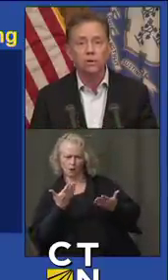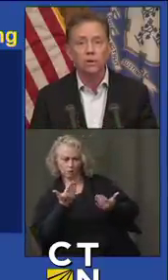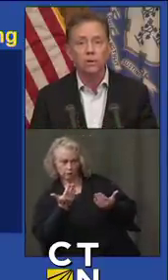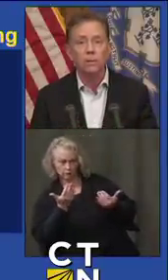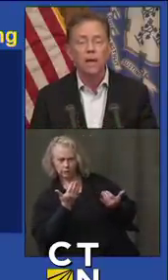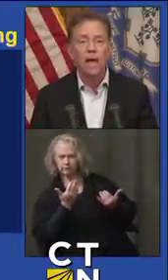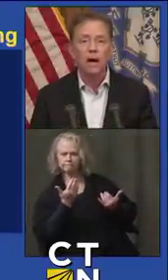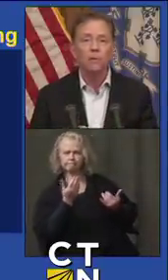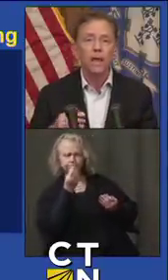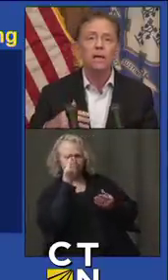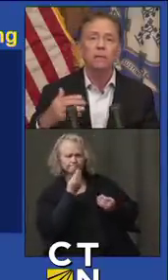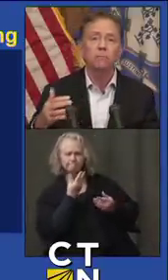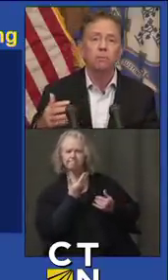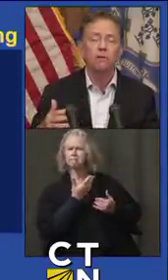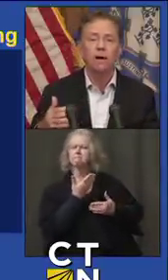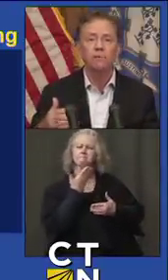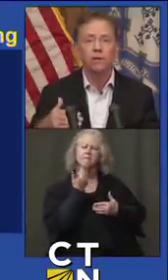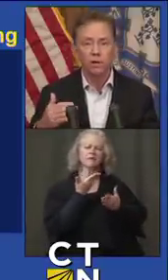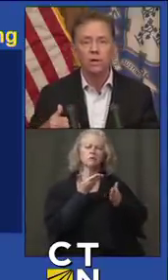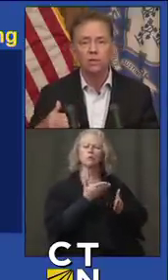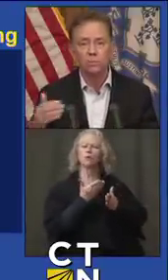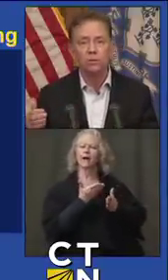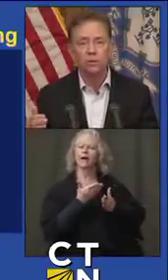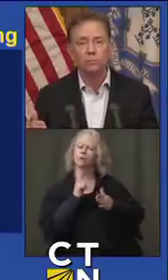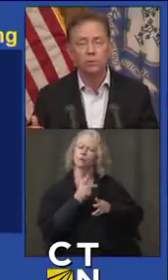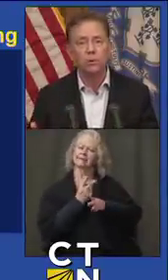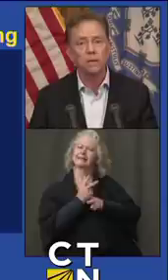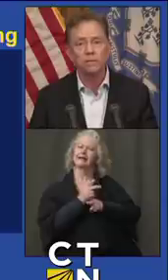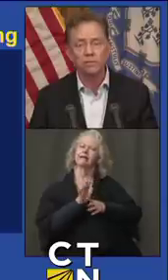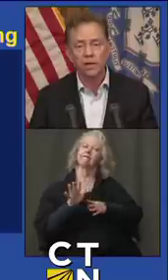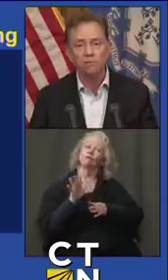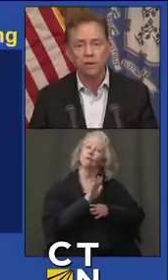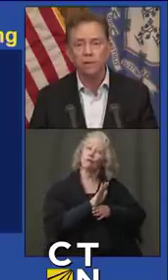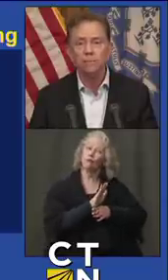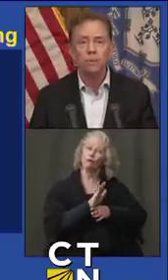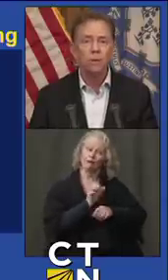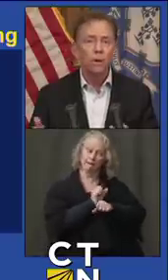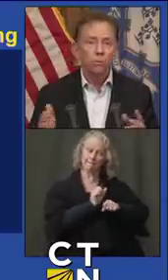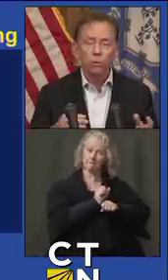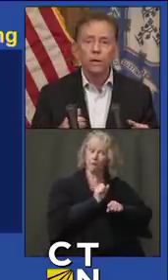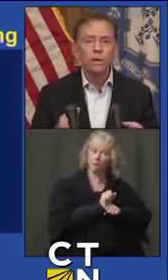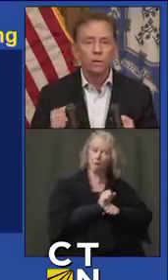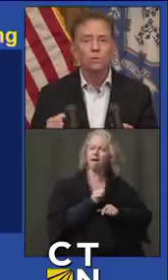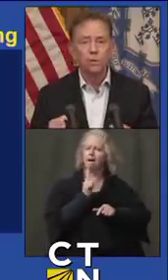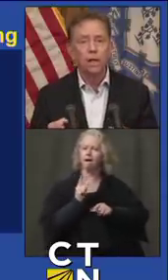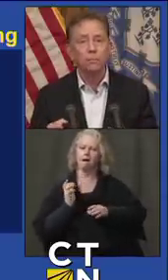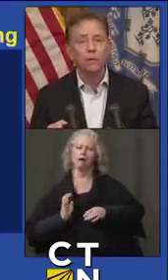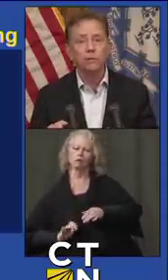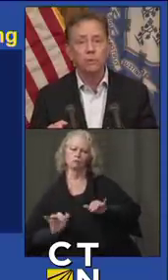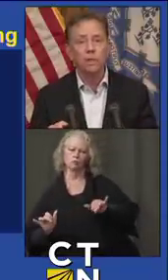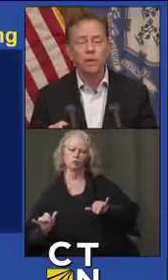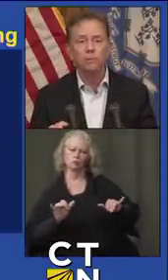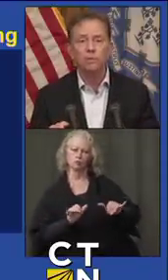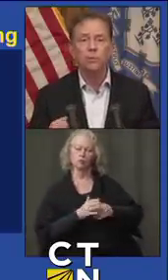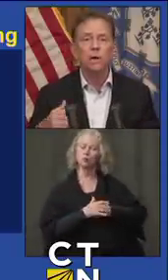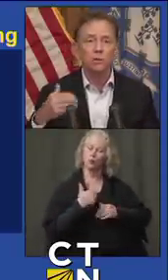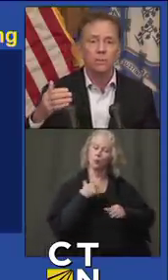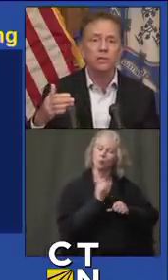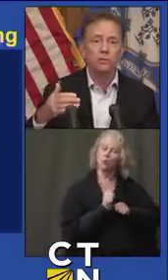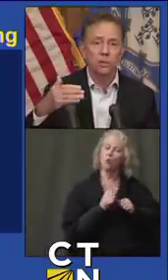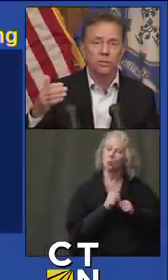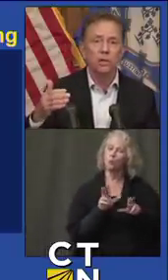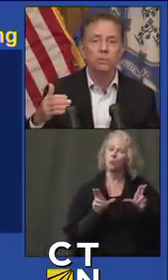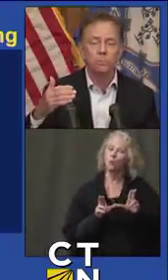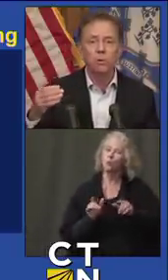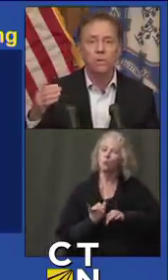guidance on how they can provide for their customers and employees safely. We're working in close collaboration with labor as well to